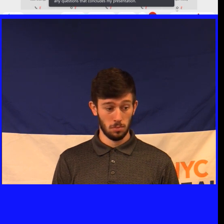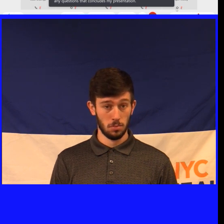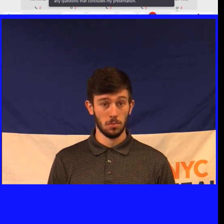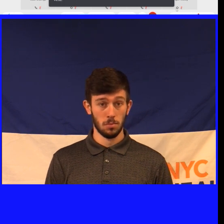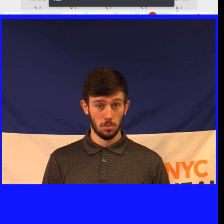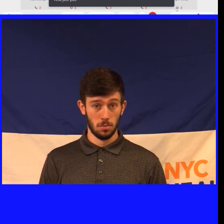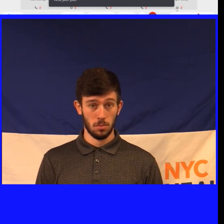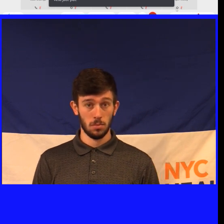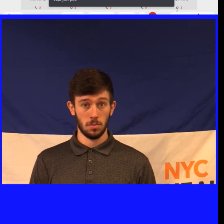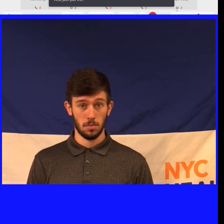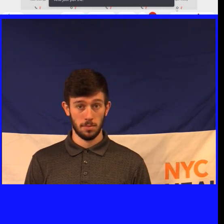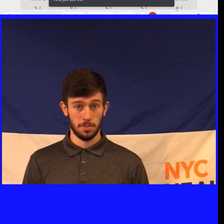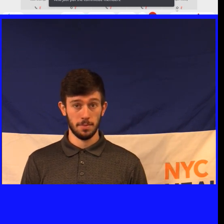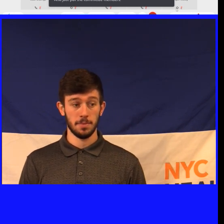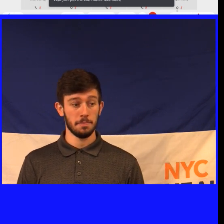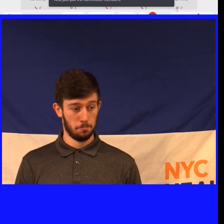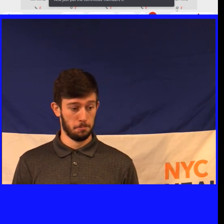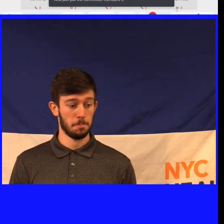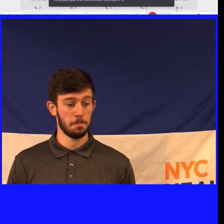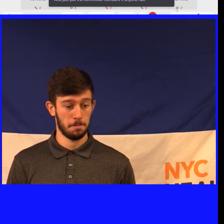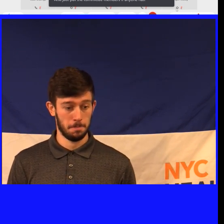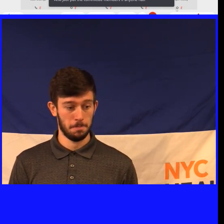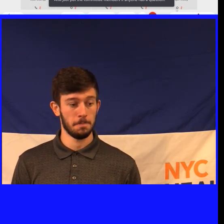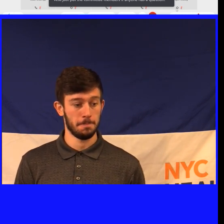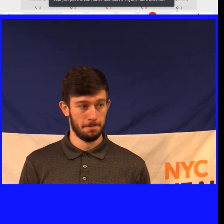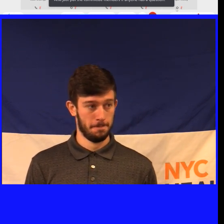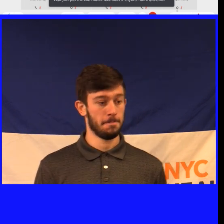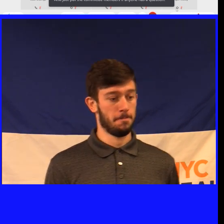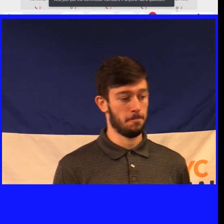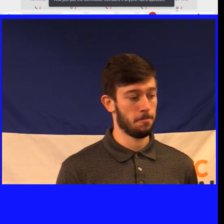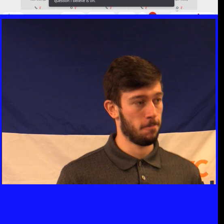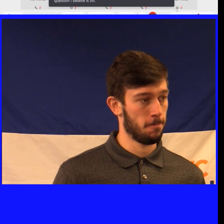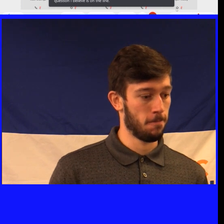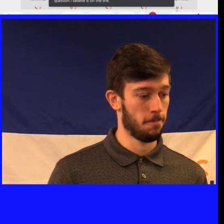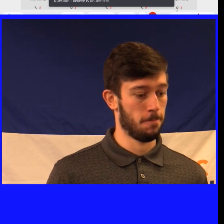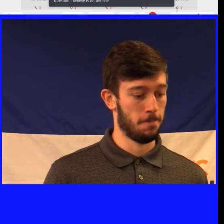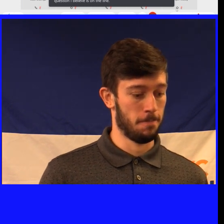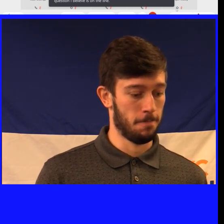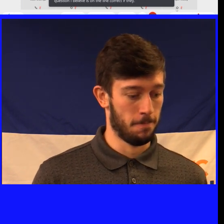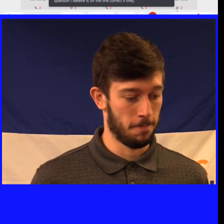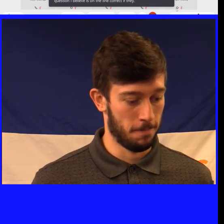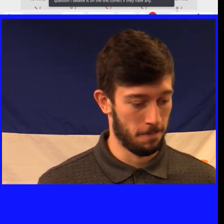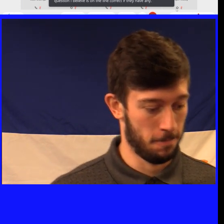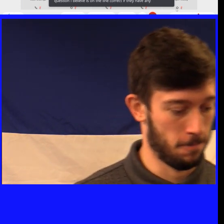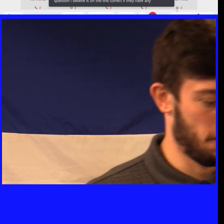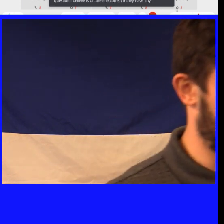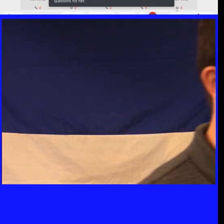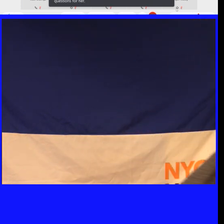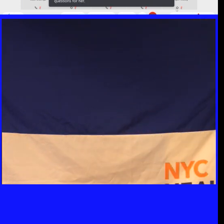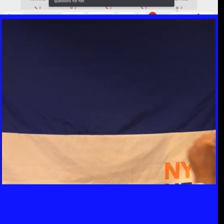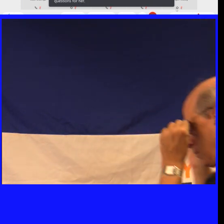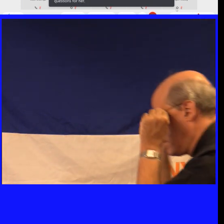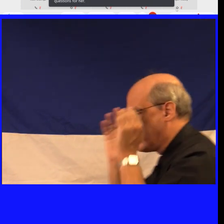And just for the committee members, if anyone has a question, Ebony is on the line, correct? If they have any questions for her.